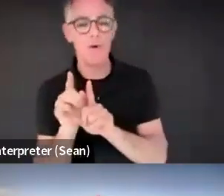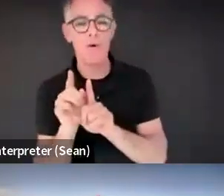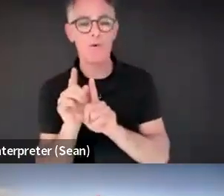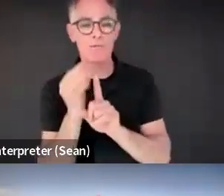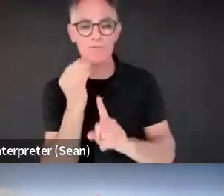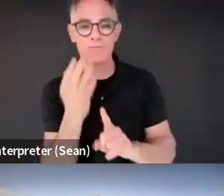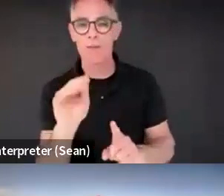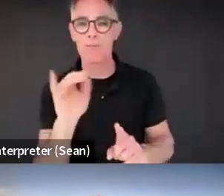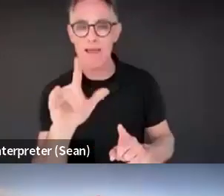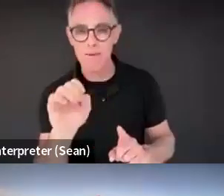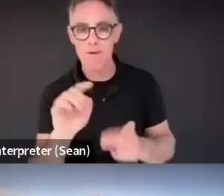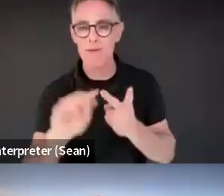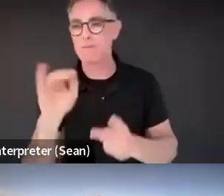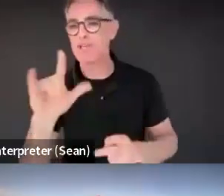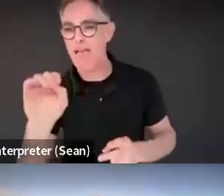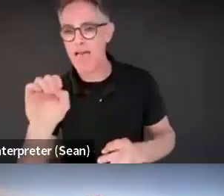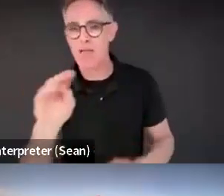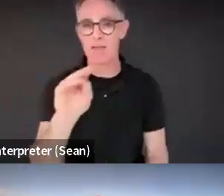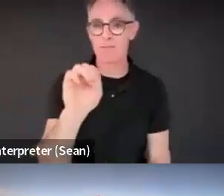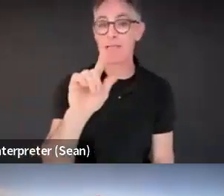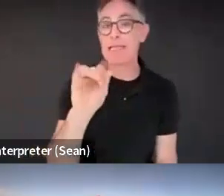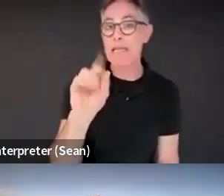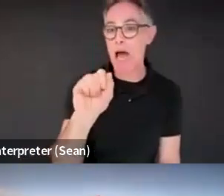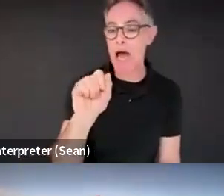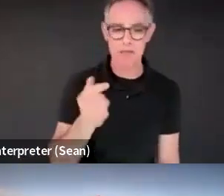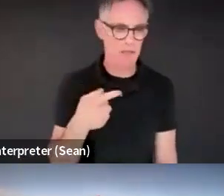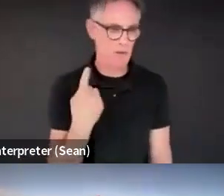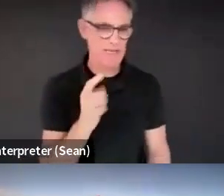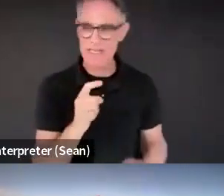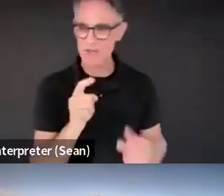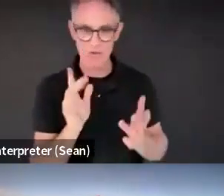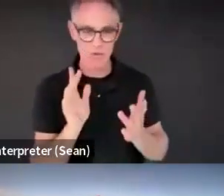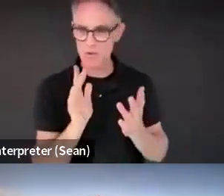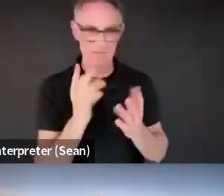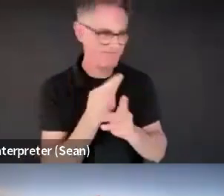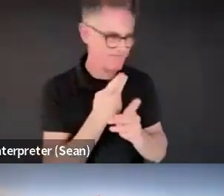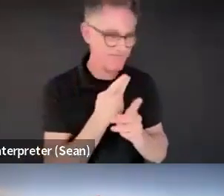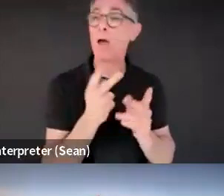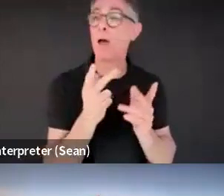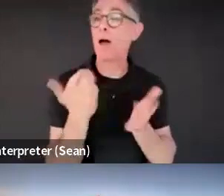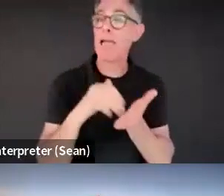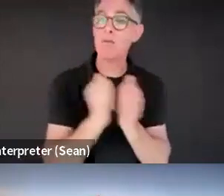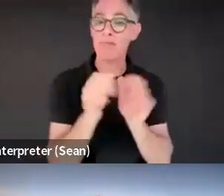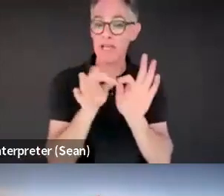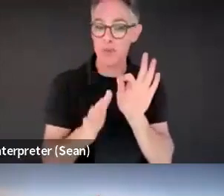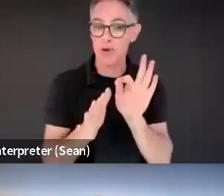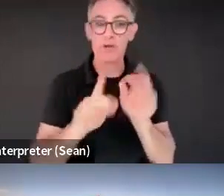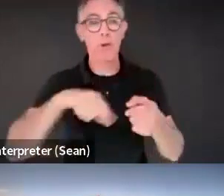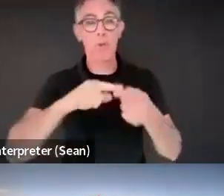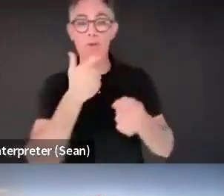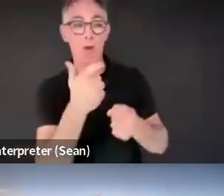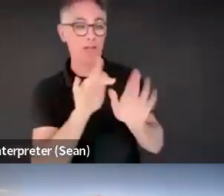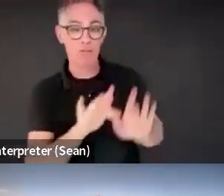Michael and Michelle and Melinda, we need to follow up on, is now we're back with the interpreters. when we watch the recording of our Coffee with